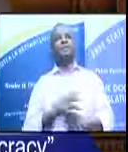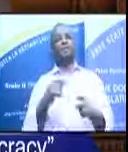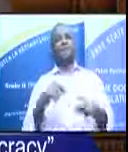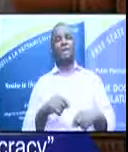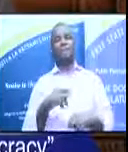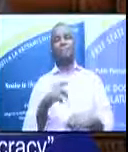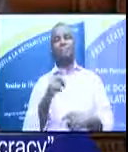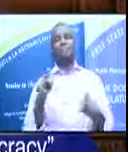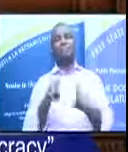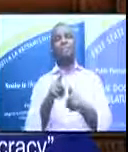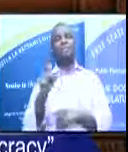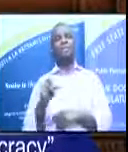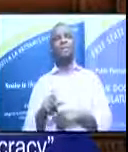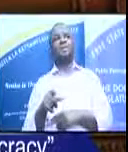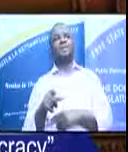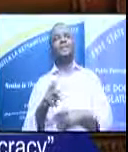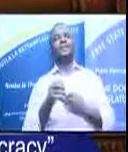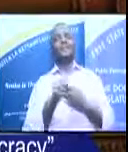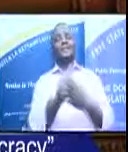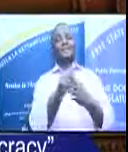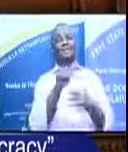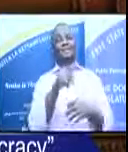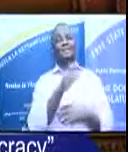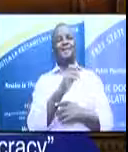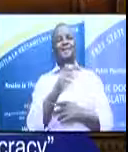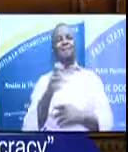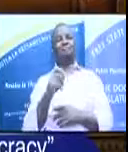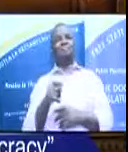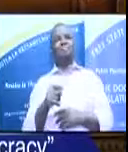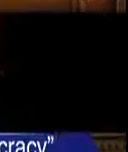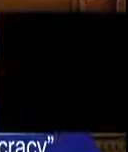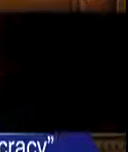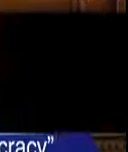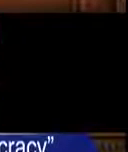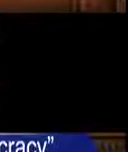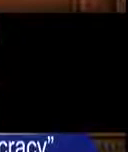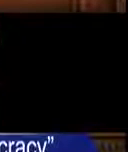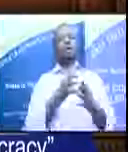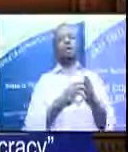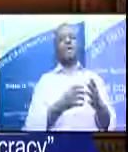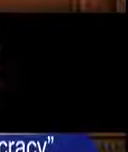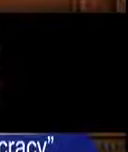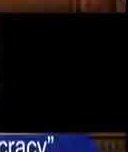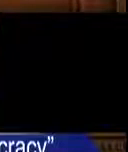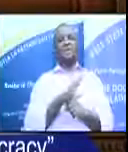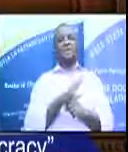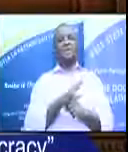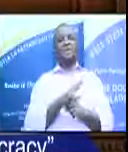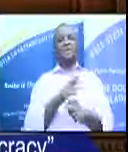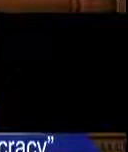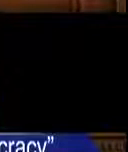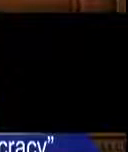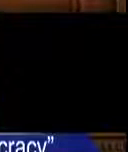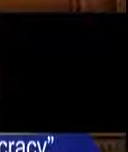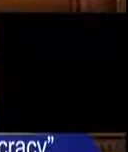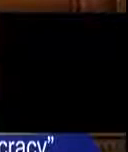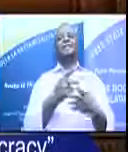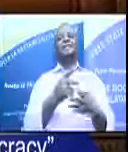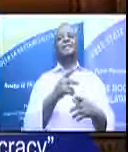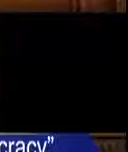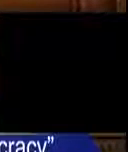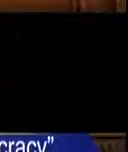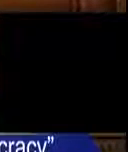says the leadership of the ANC is making jokes about the pandemics in terms of screening and the